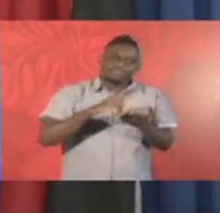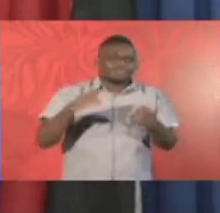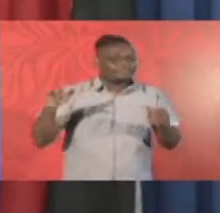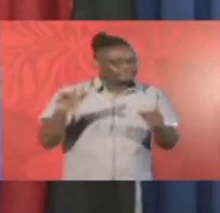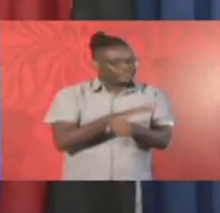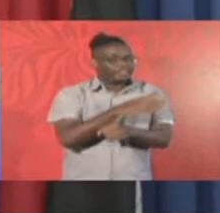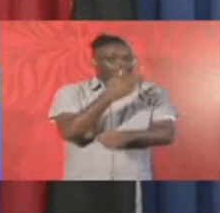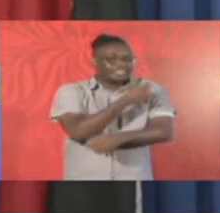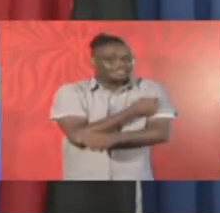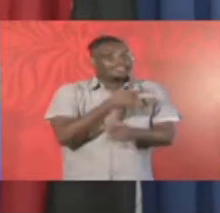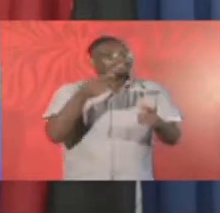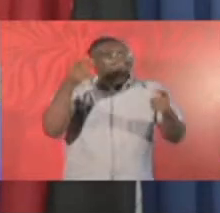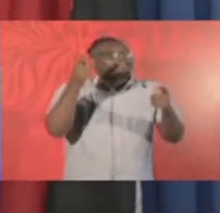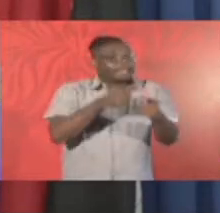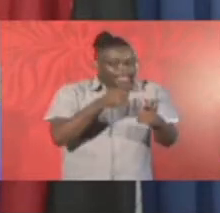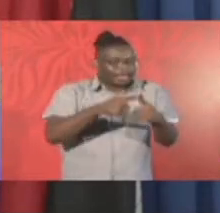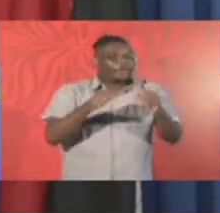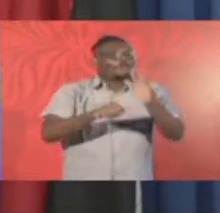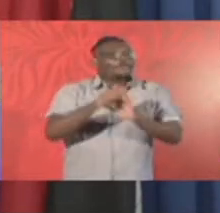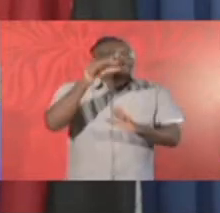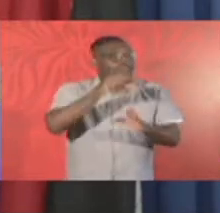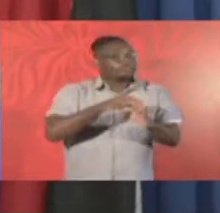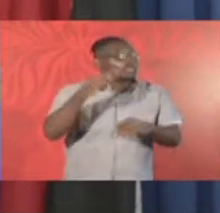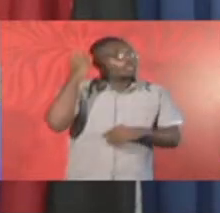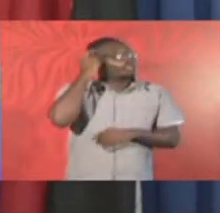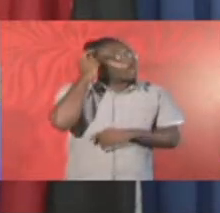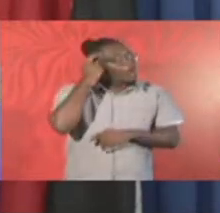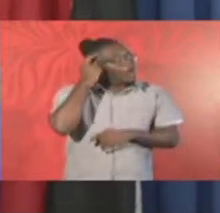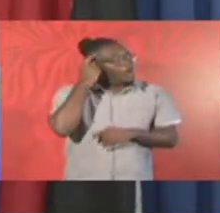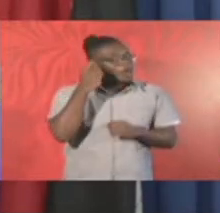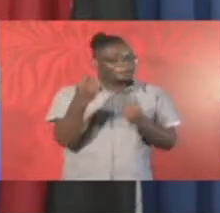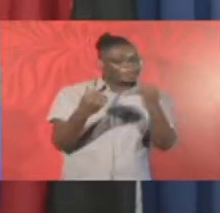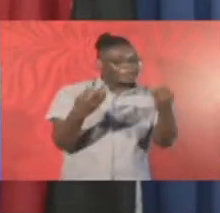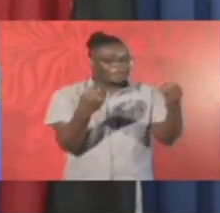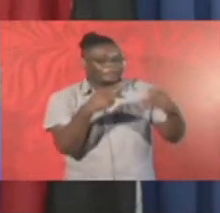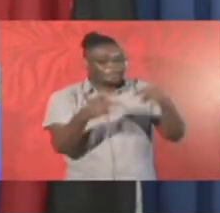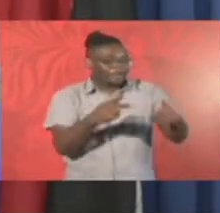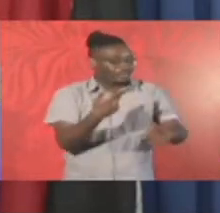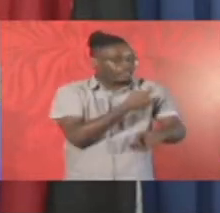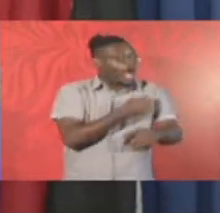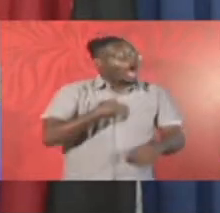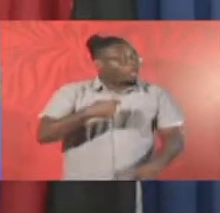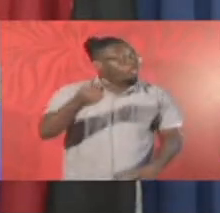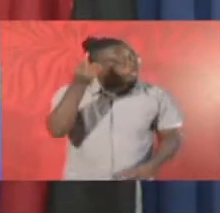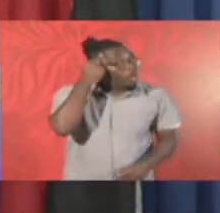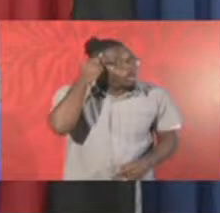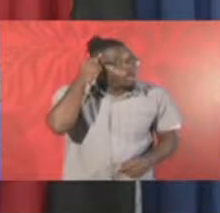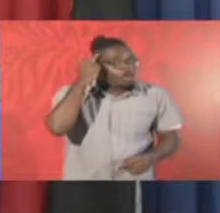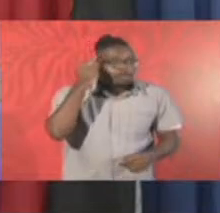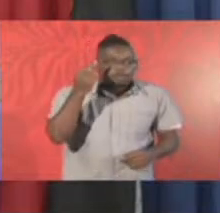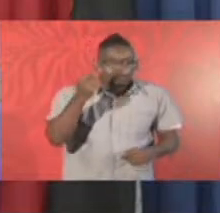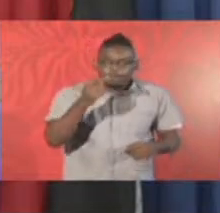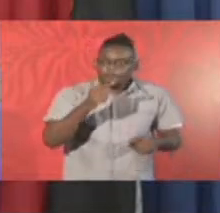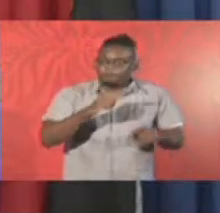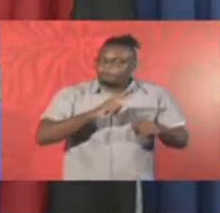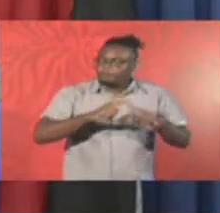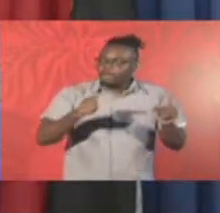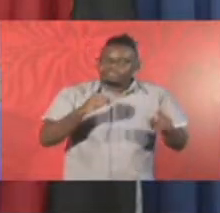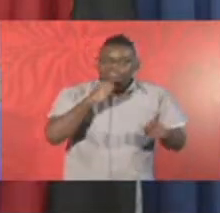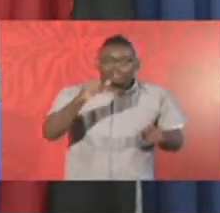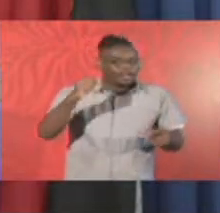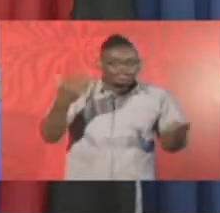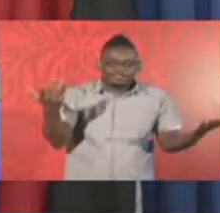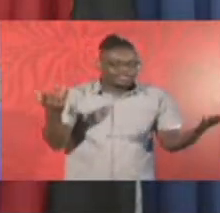of August, we would have been vaccinated to a point where the report would have been more promising than it is now.